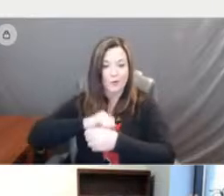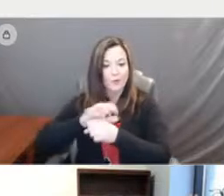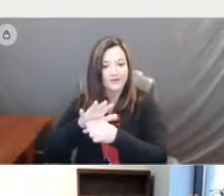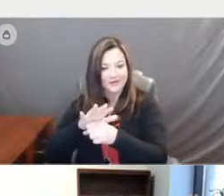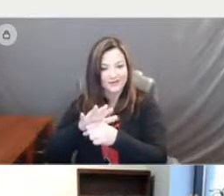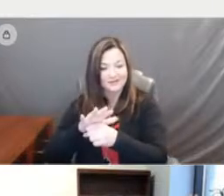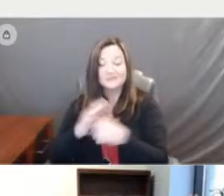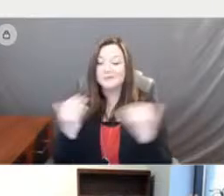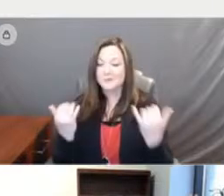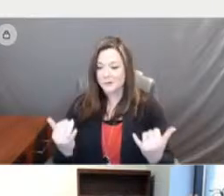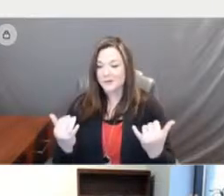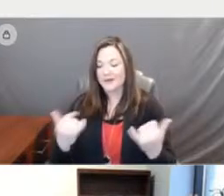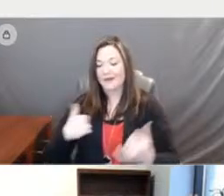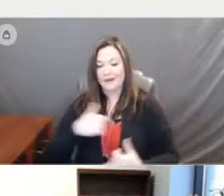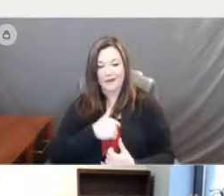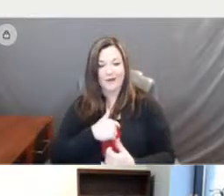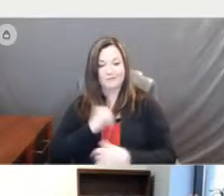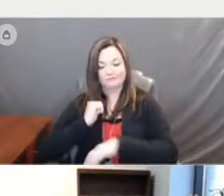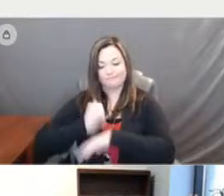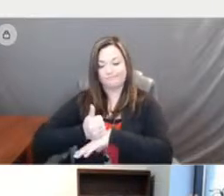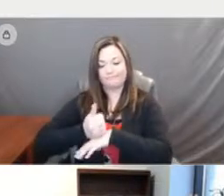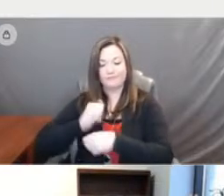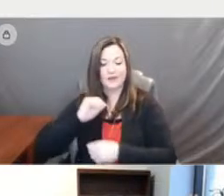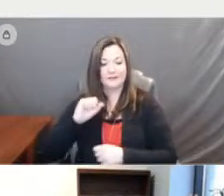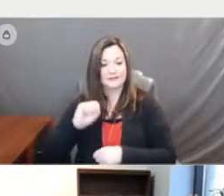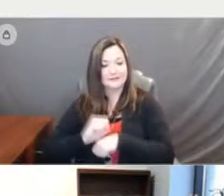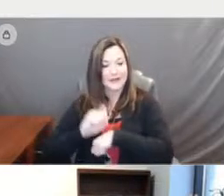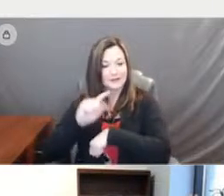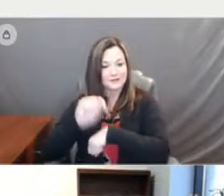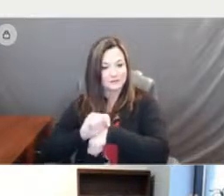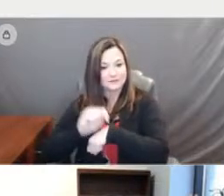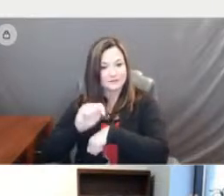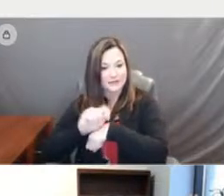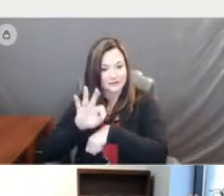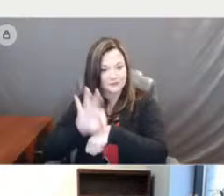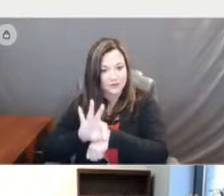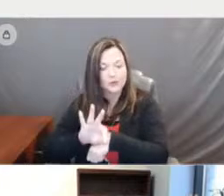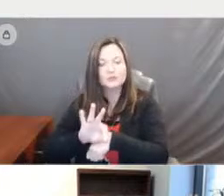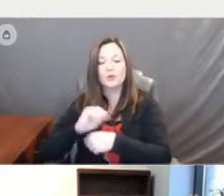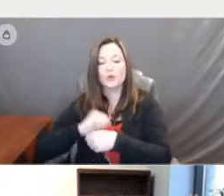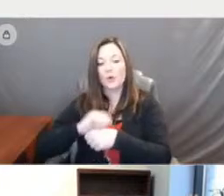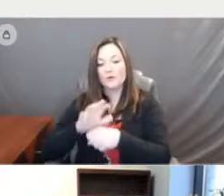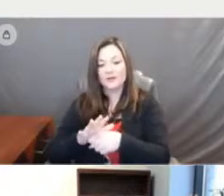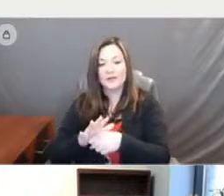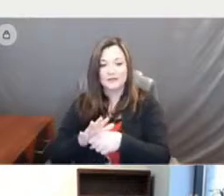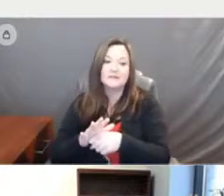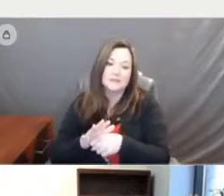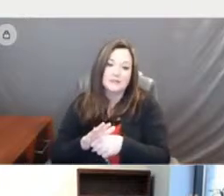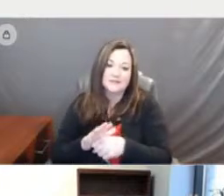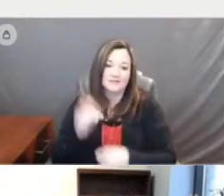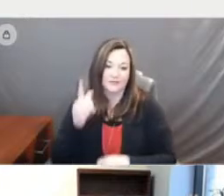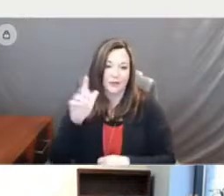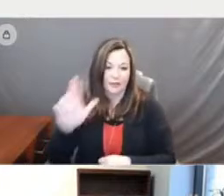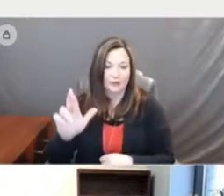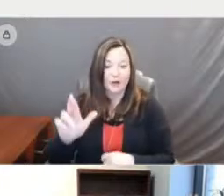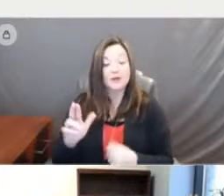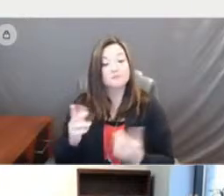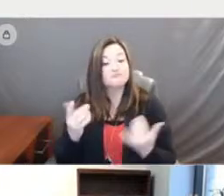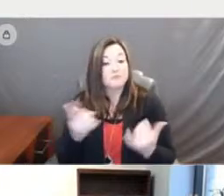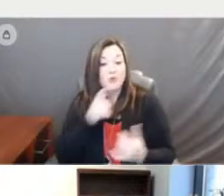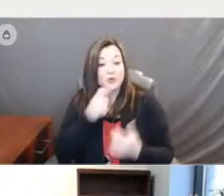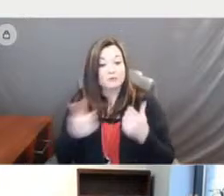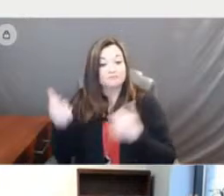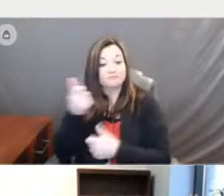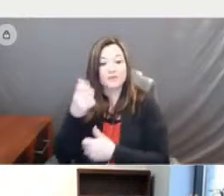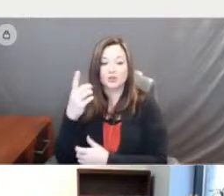Rock's COVID-19 task force that's chaired by at-large city director, Dr. Dean Capiris. We're grateful